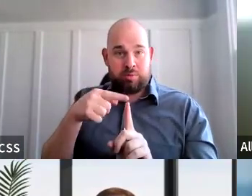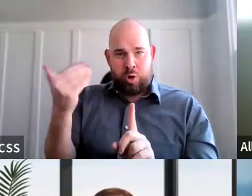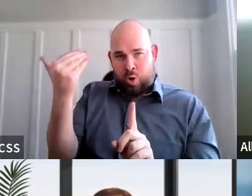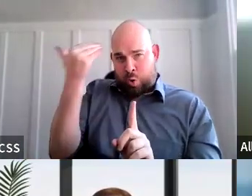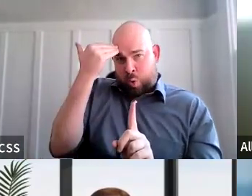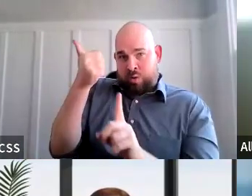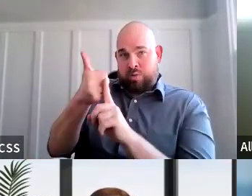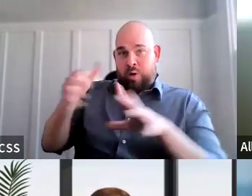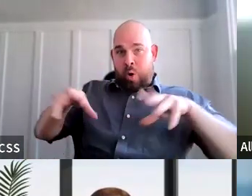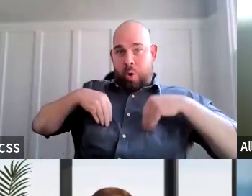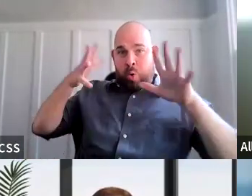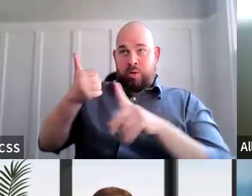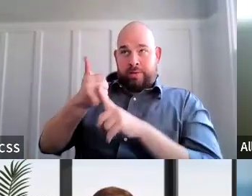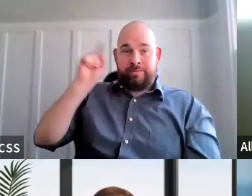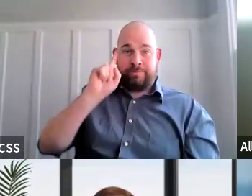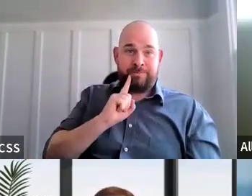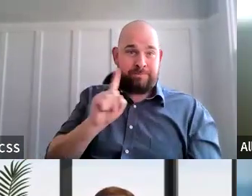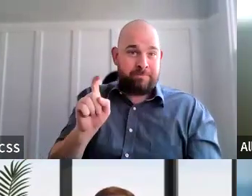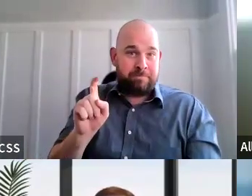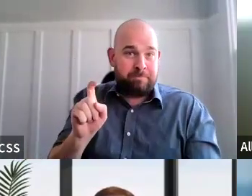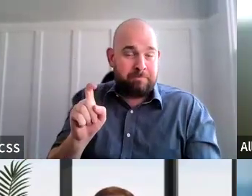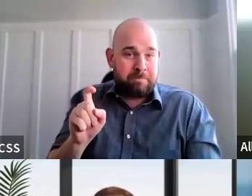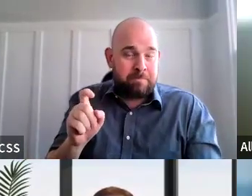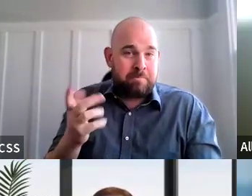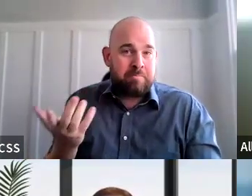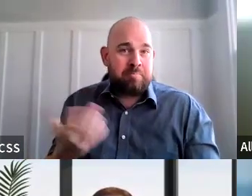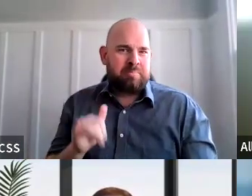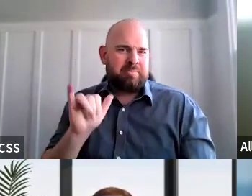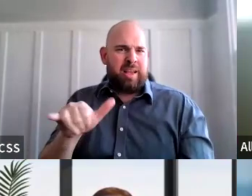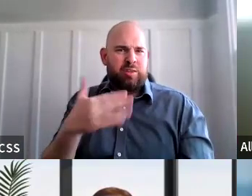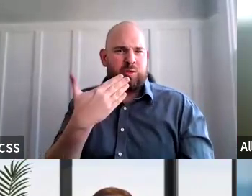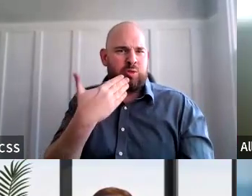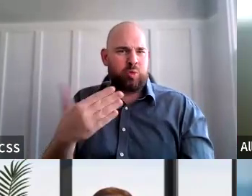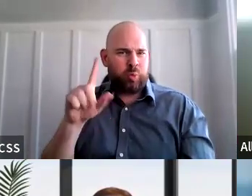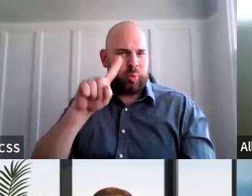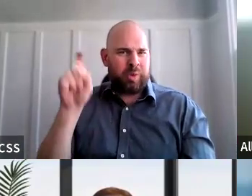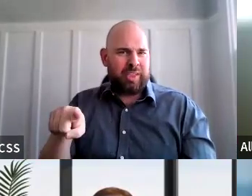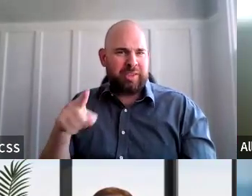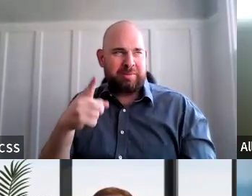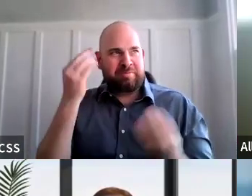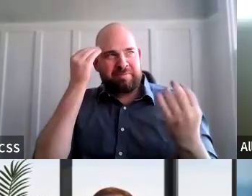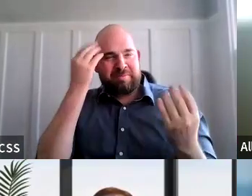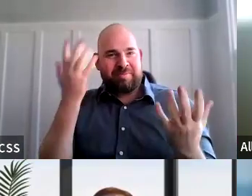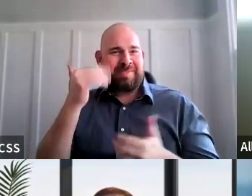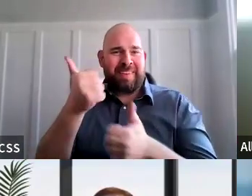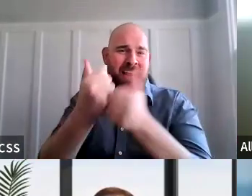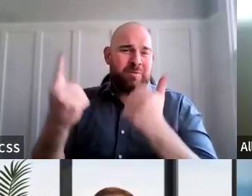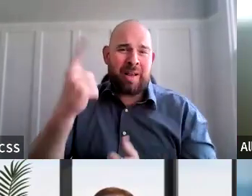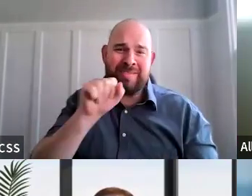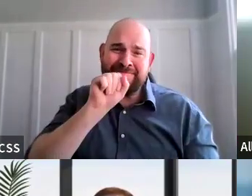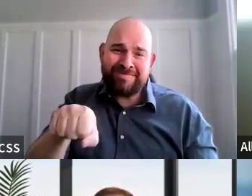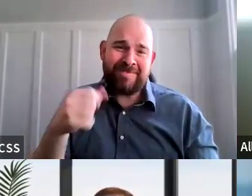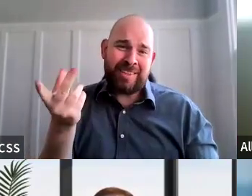question, do our pets, do cats and dogs know that their owner is deaf? And this is something I've